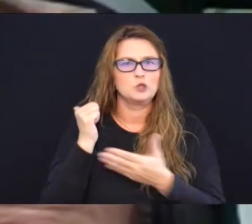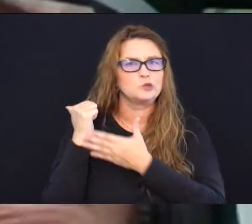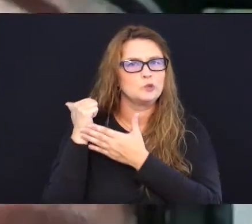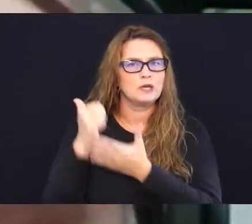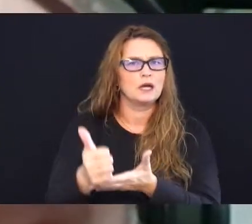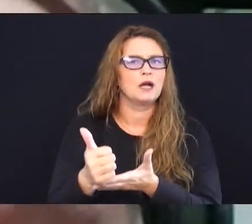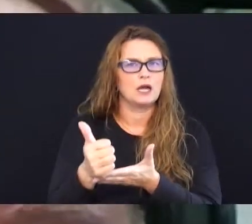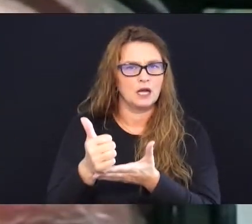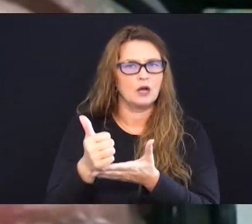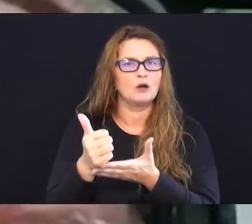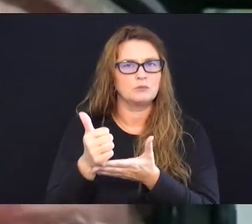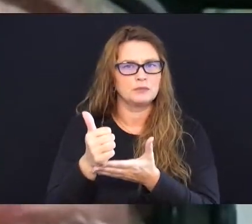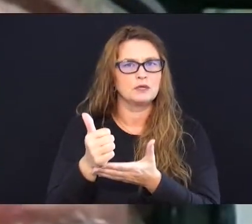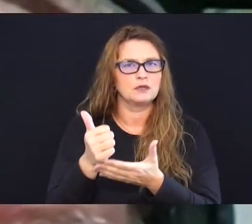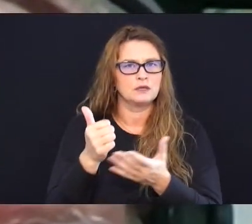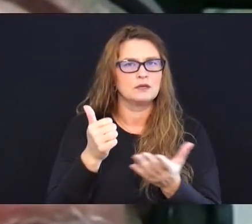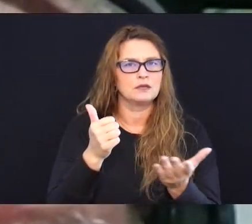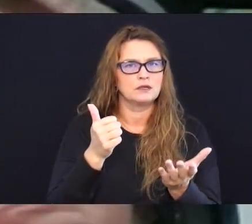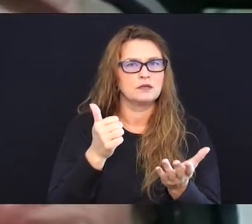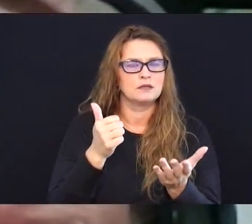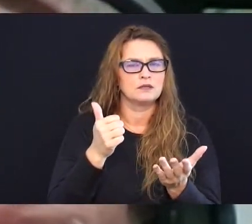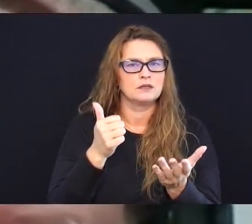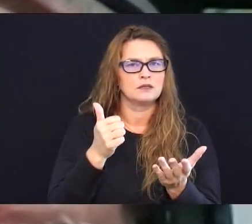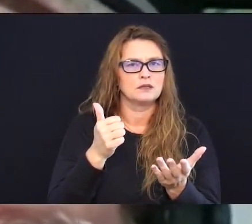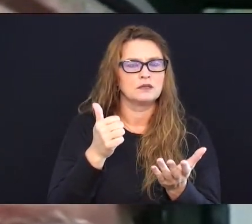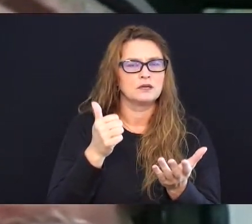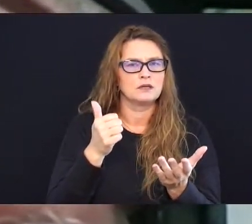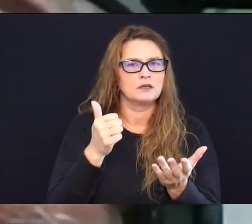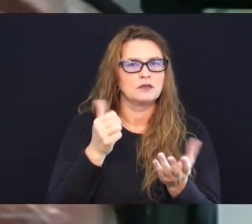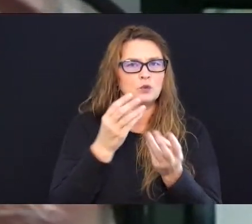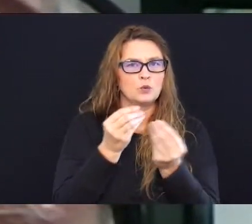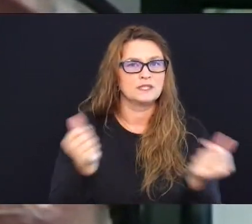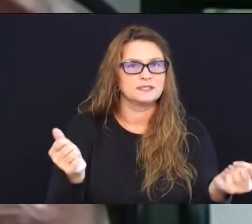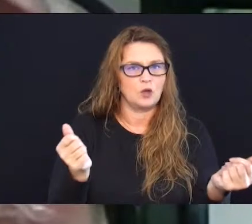the sanctions against Russia?